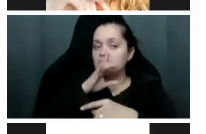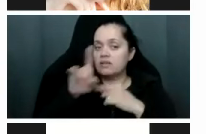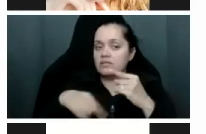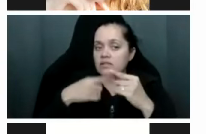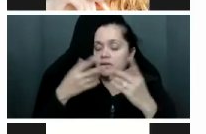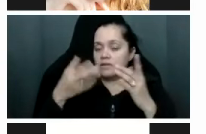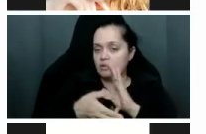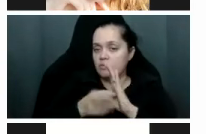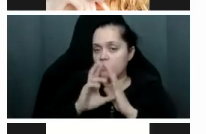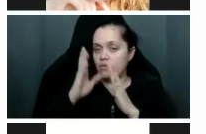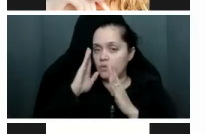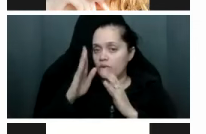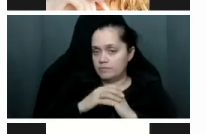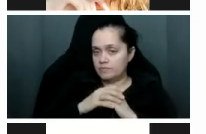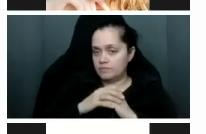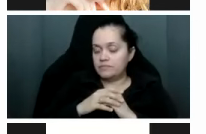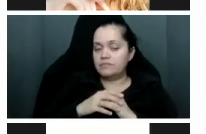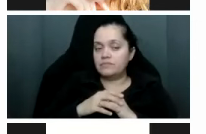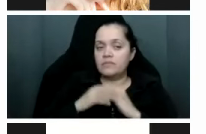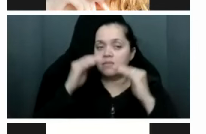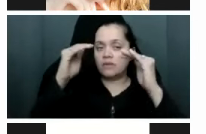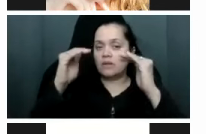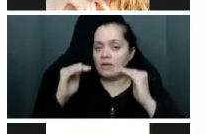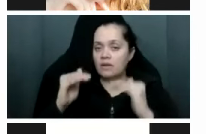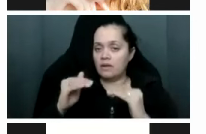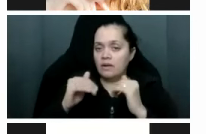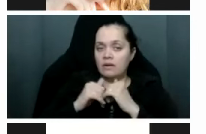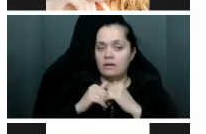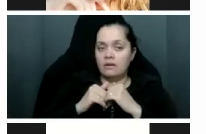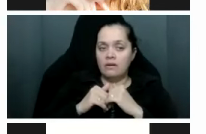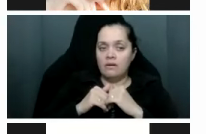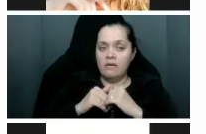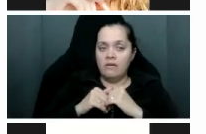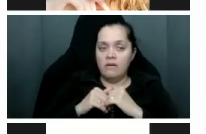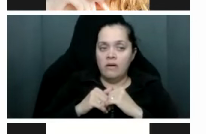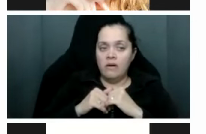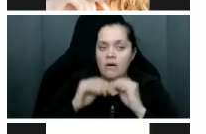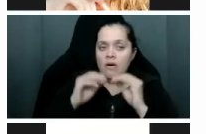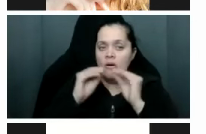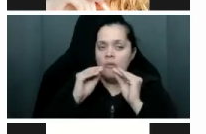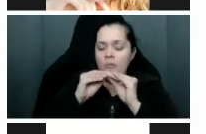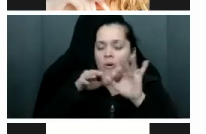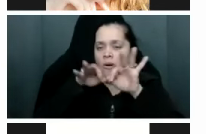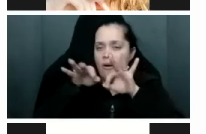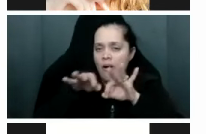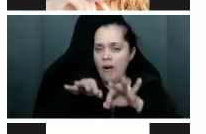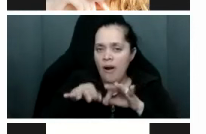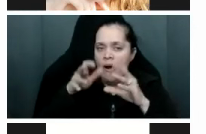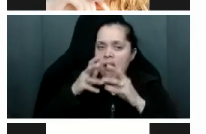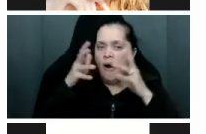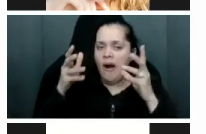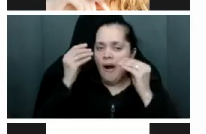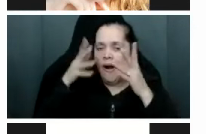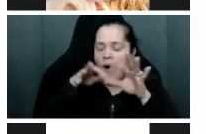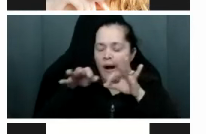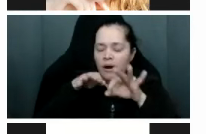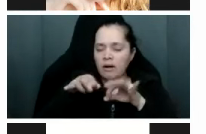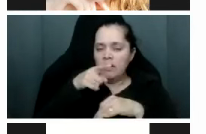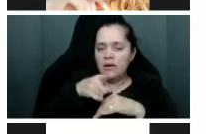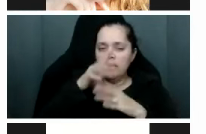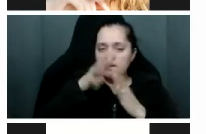covered. Okay, after that, more details. Well, there's a lot more details in